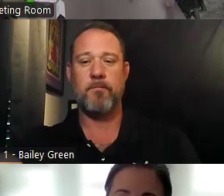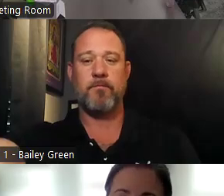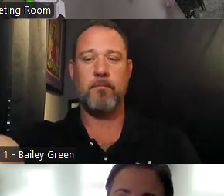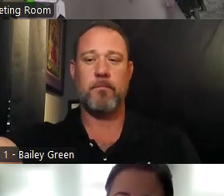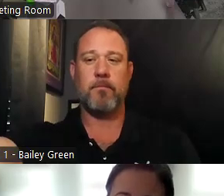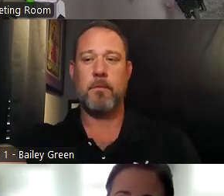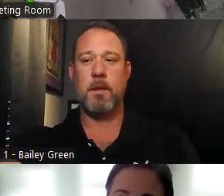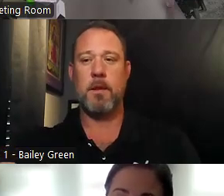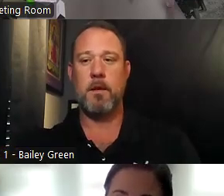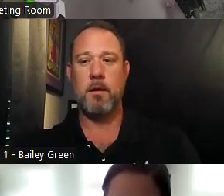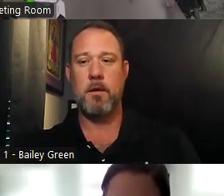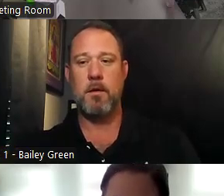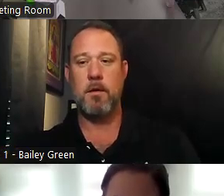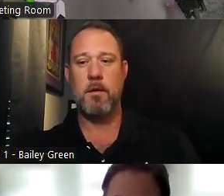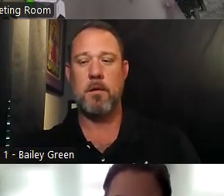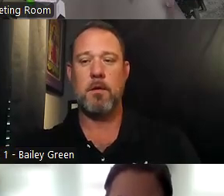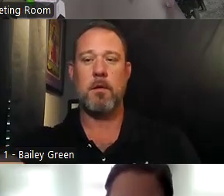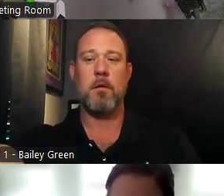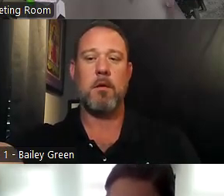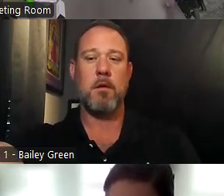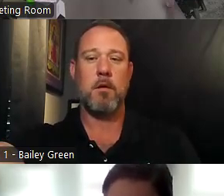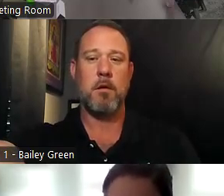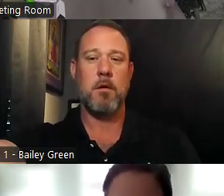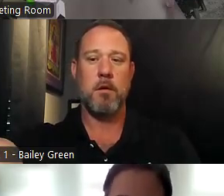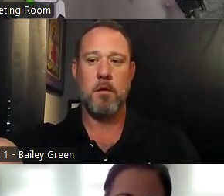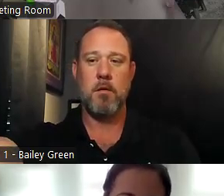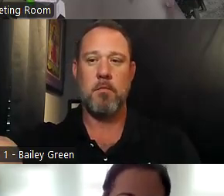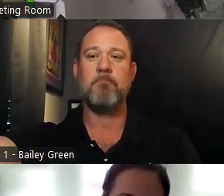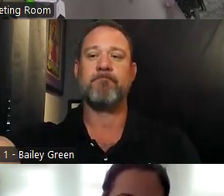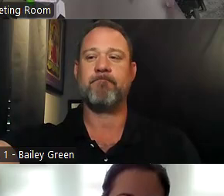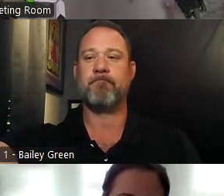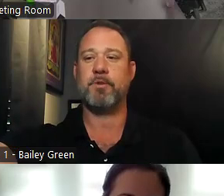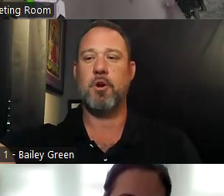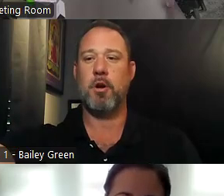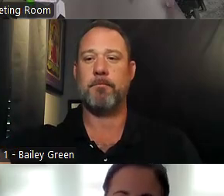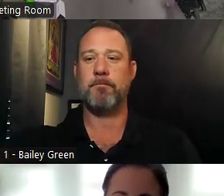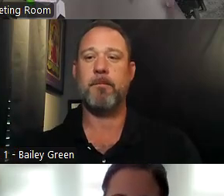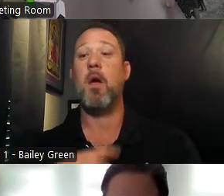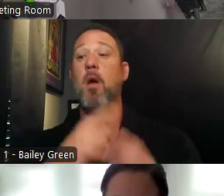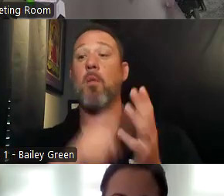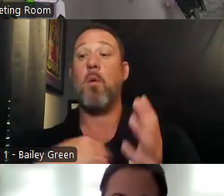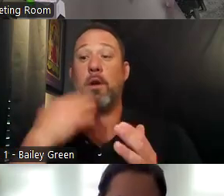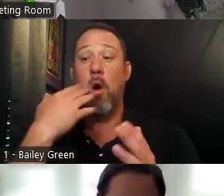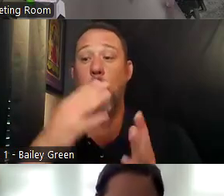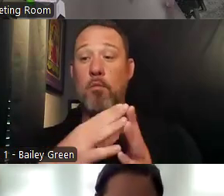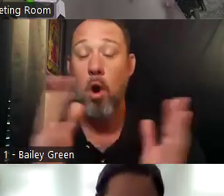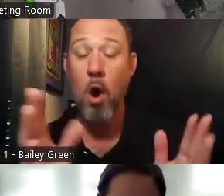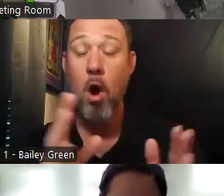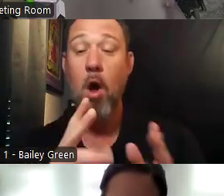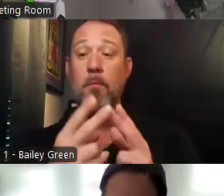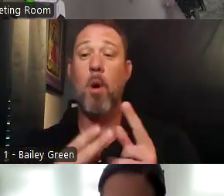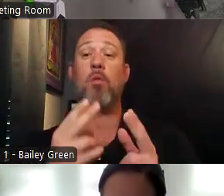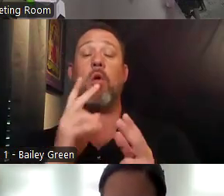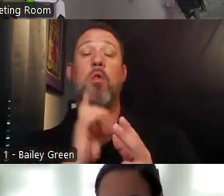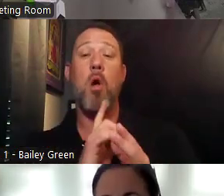And what we know very broadly over multiple studies is that both loneliness and isolation to